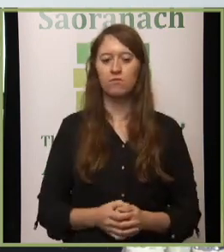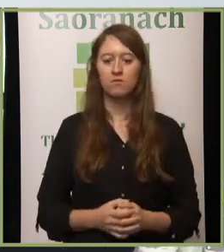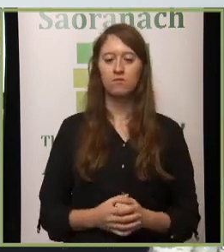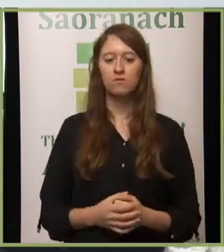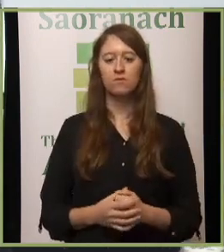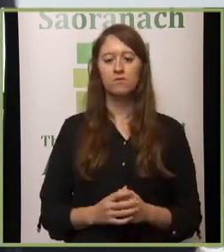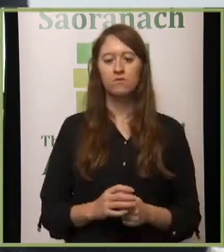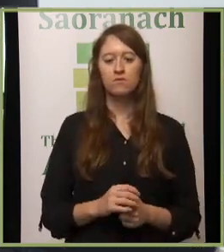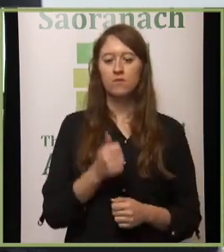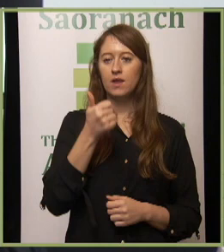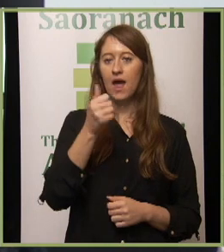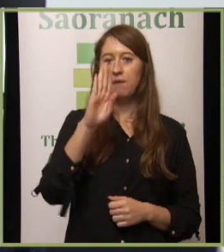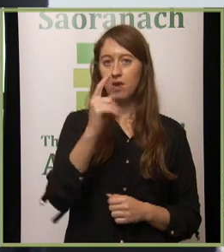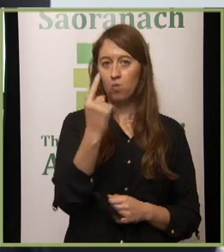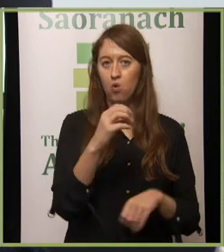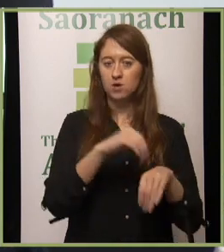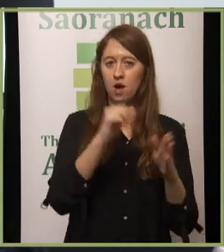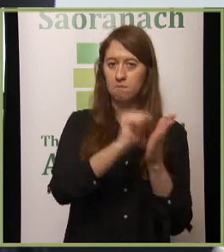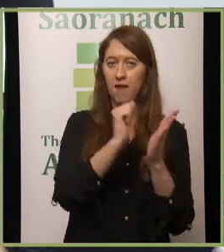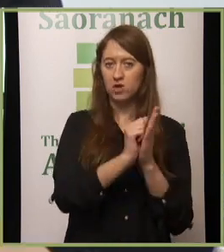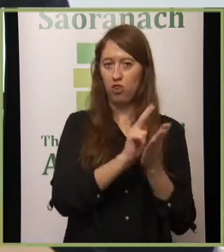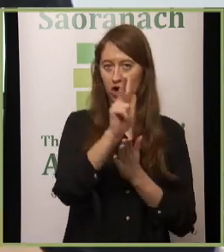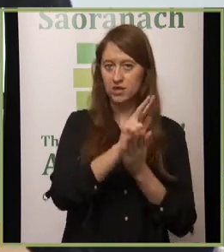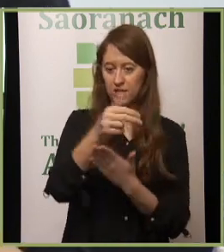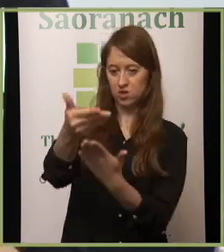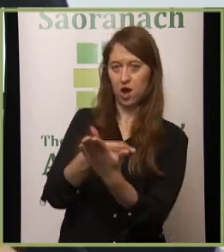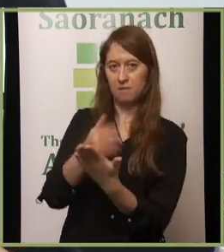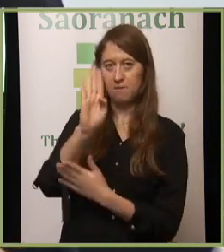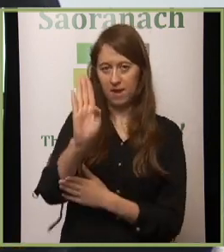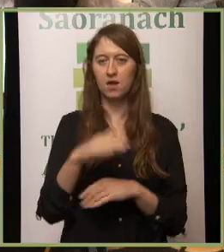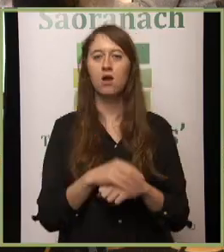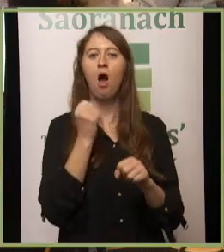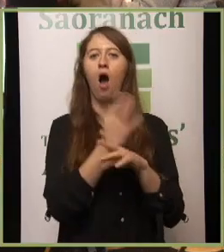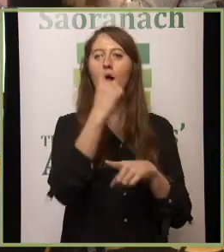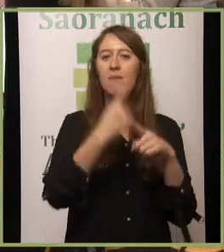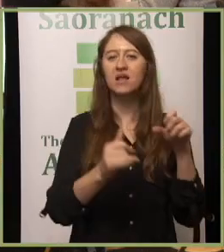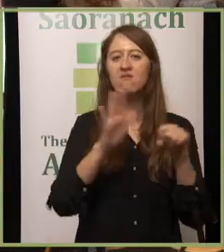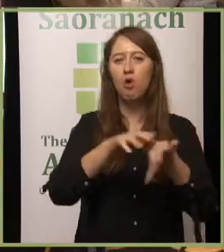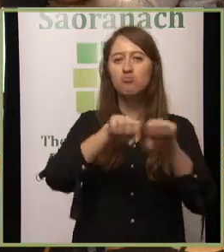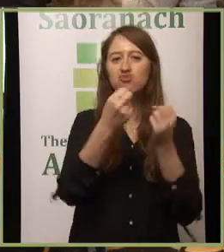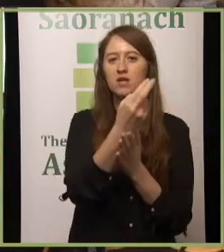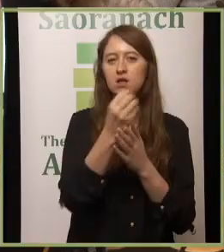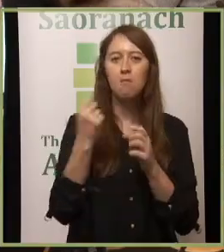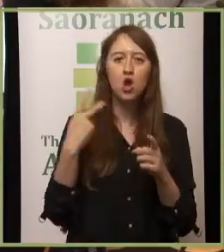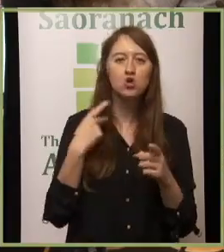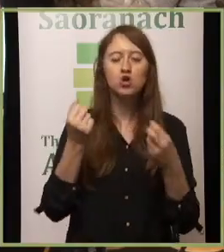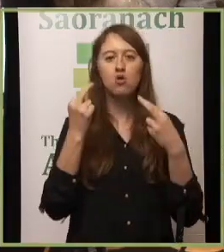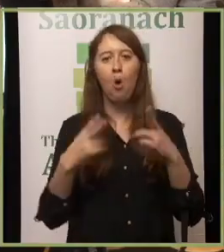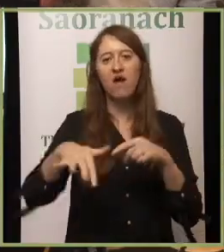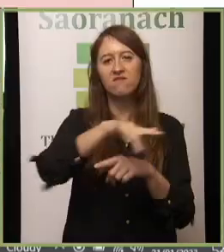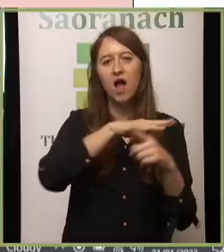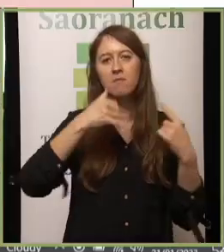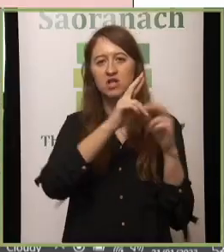AB1 on page 13 in document B, all penalties for any breach of pollution or environmental legislation regulations should